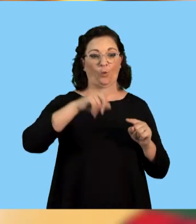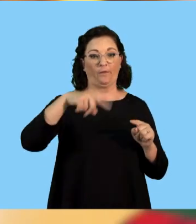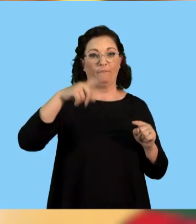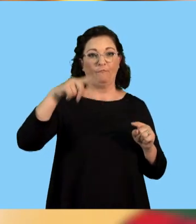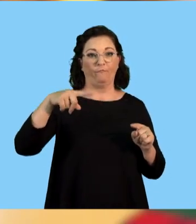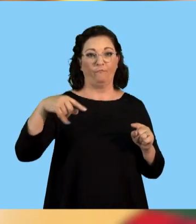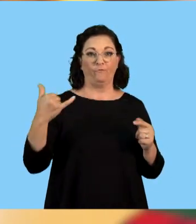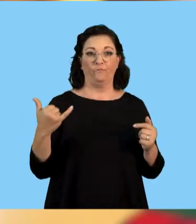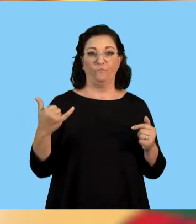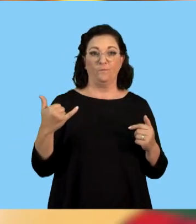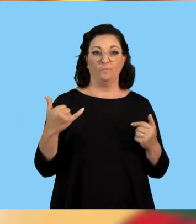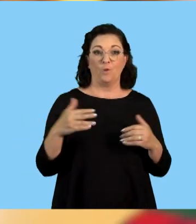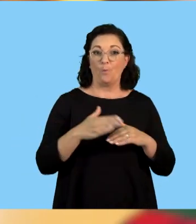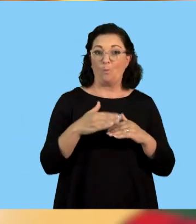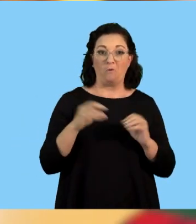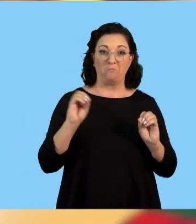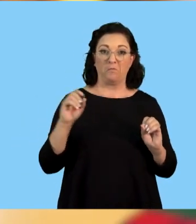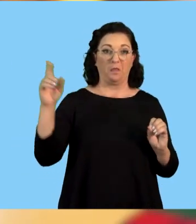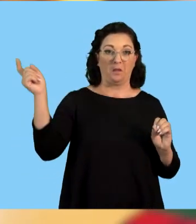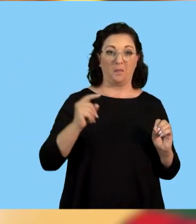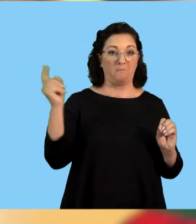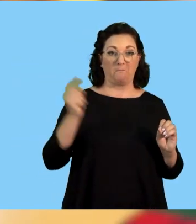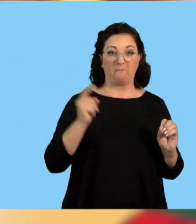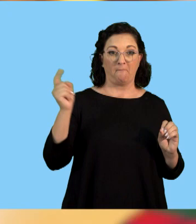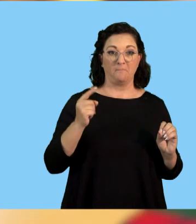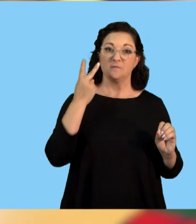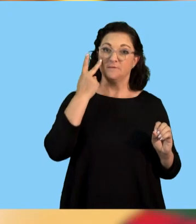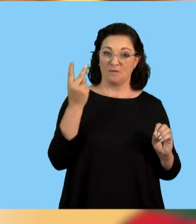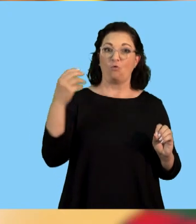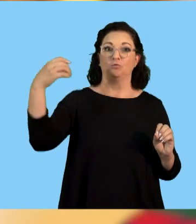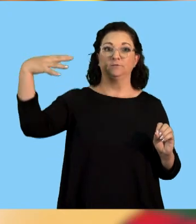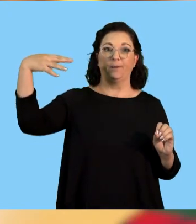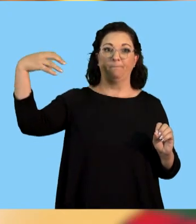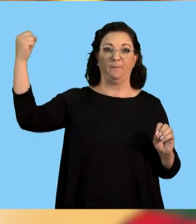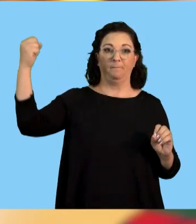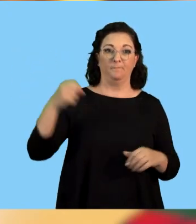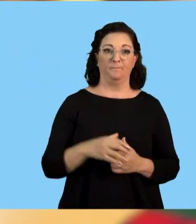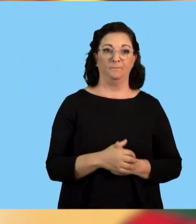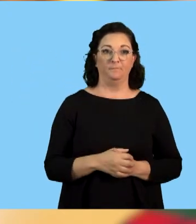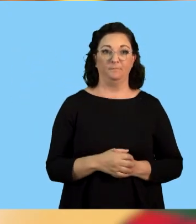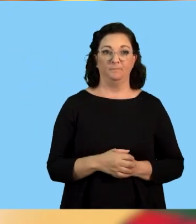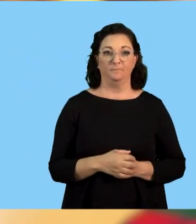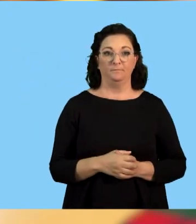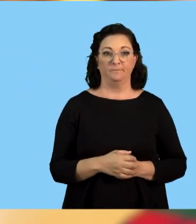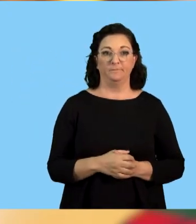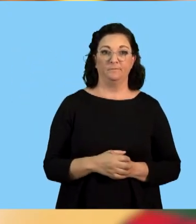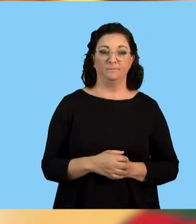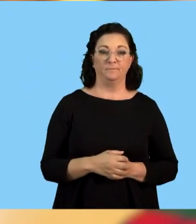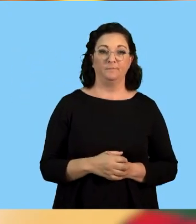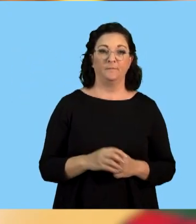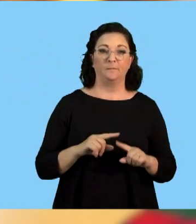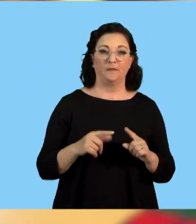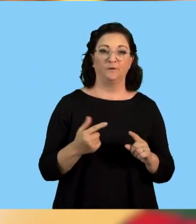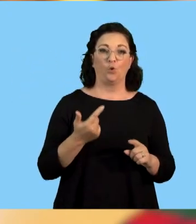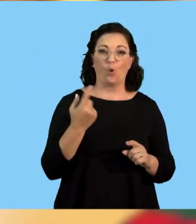reached the earth, and then there's nothing else coming in after that, you will see that the sun has disappeared. You'd think that it has disappeared